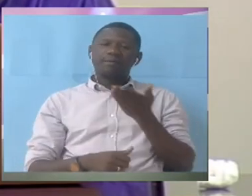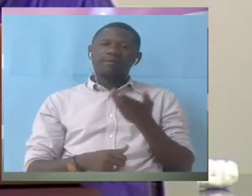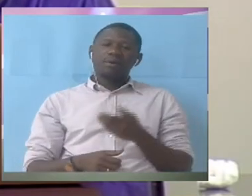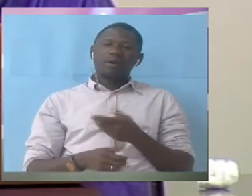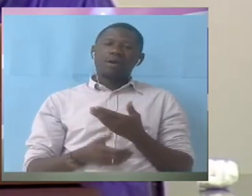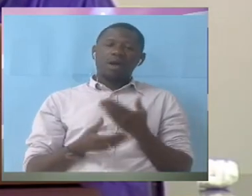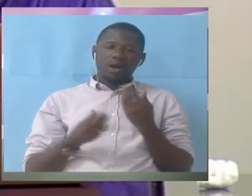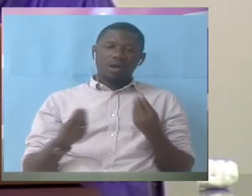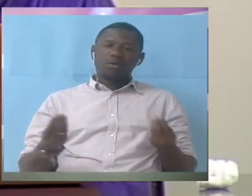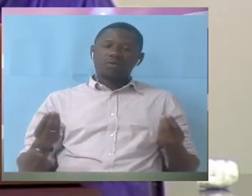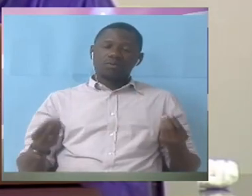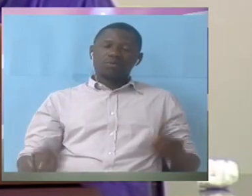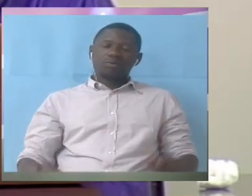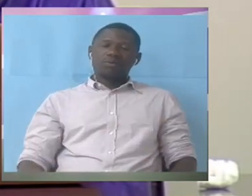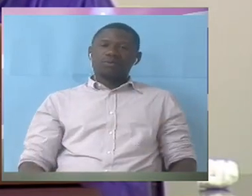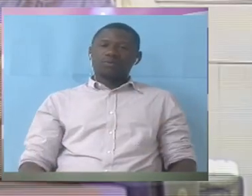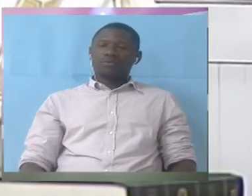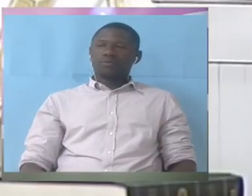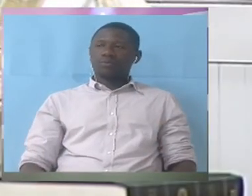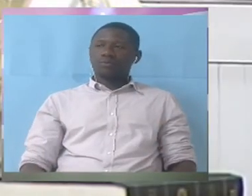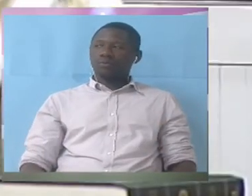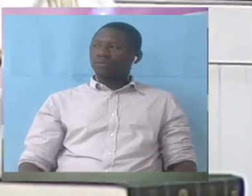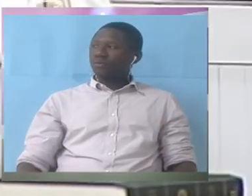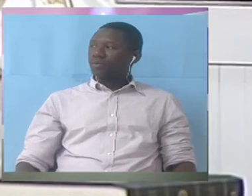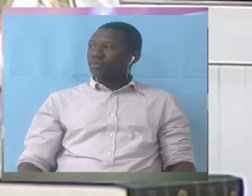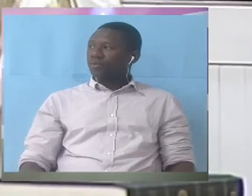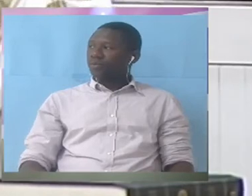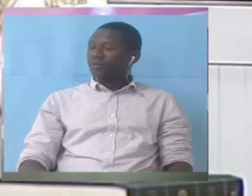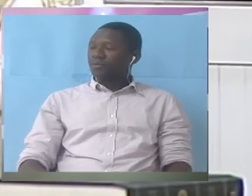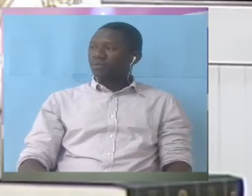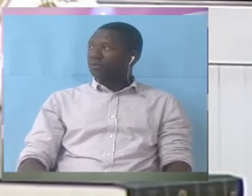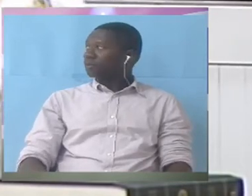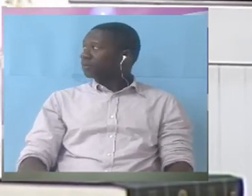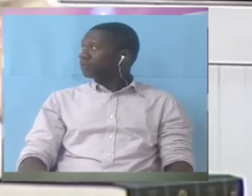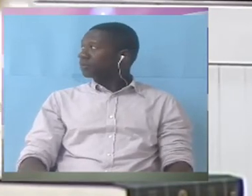lo xamne gëteul na len ci seen xalaat ci seen xel